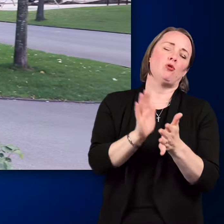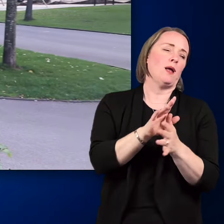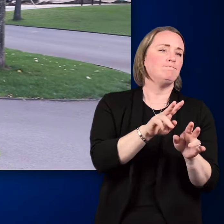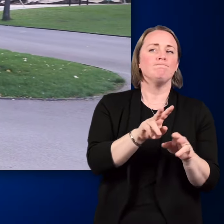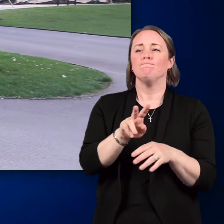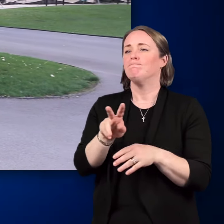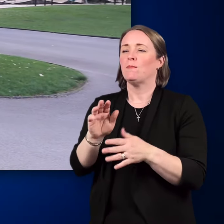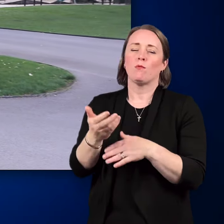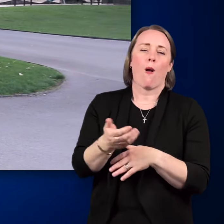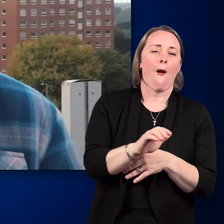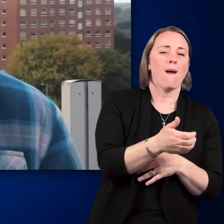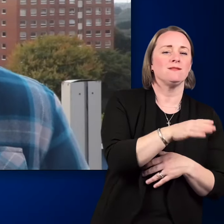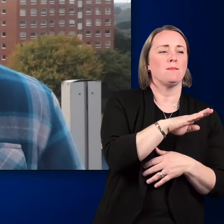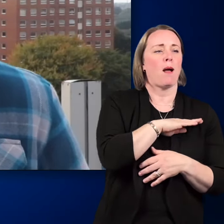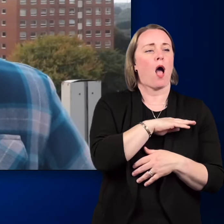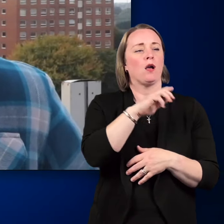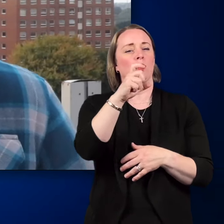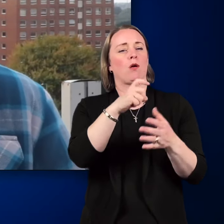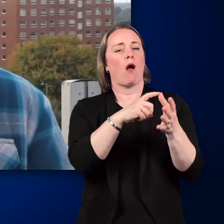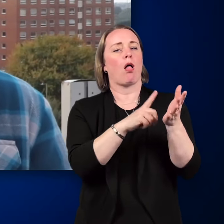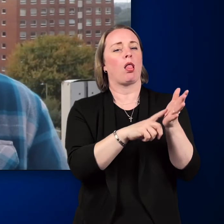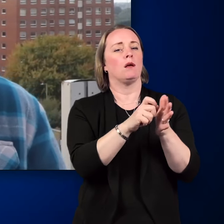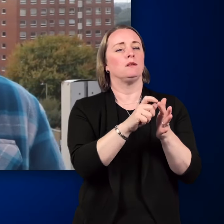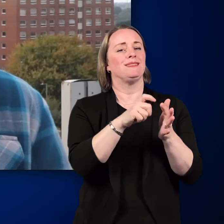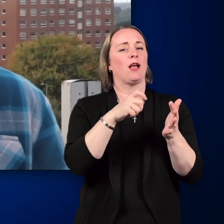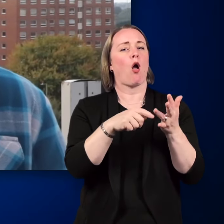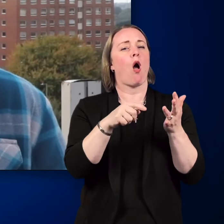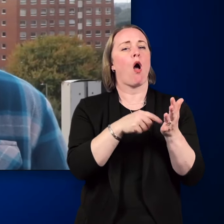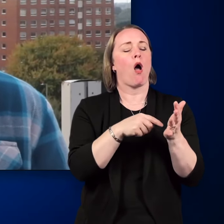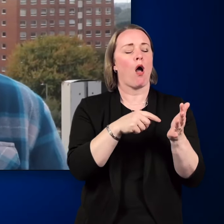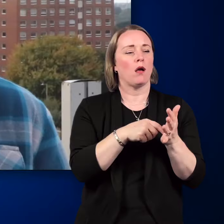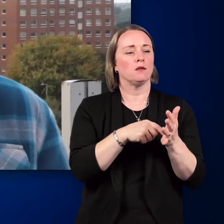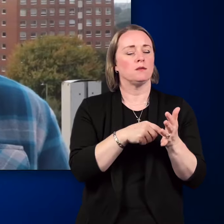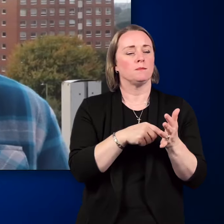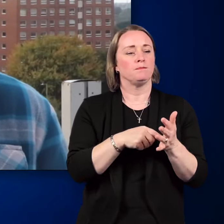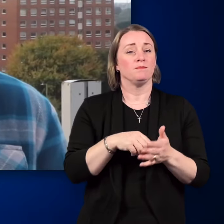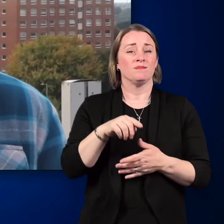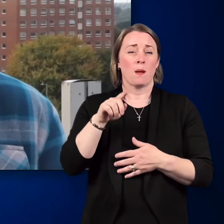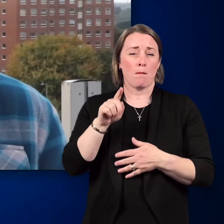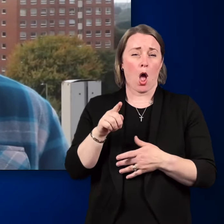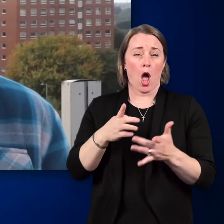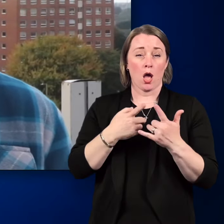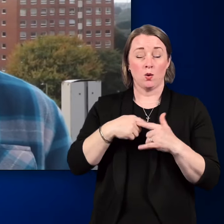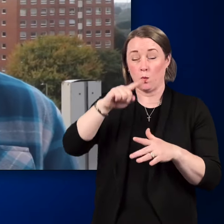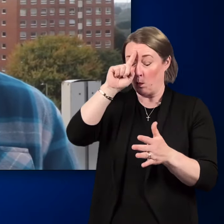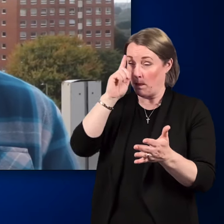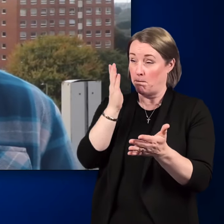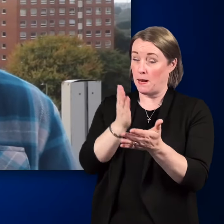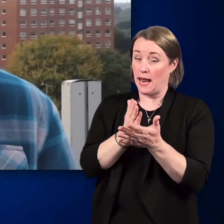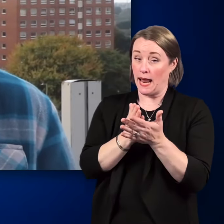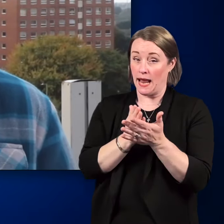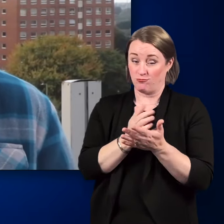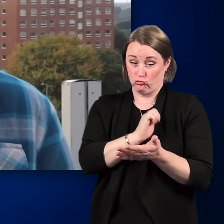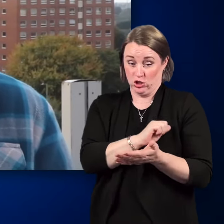gardens of Caldecott Park. But as believers, we need to get out of our Christian